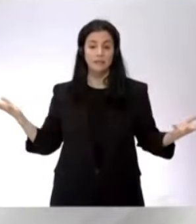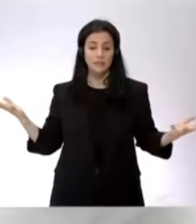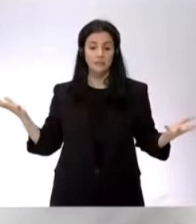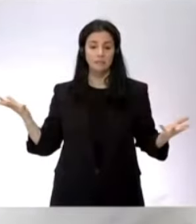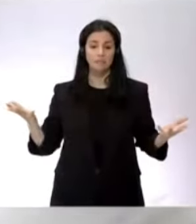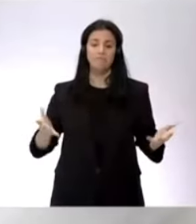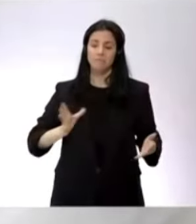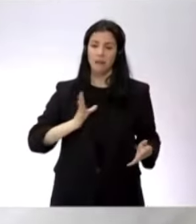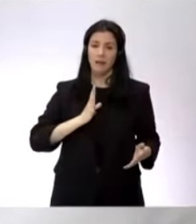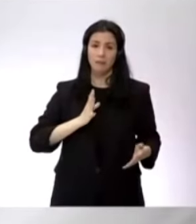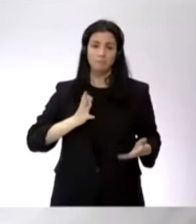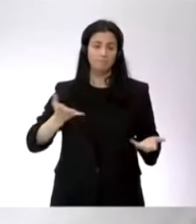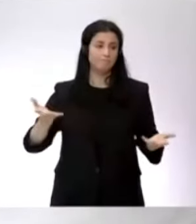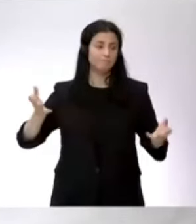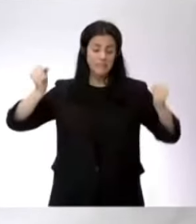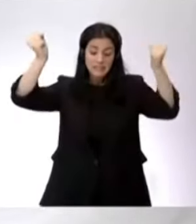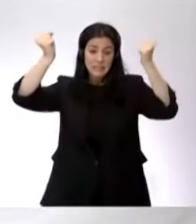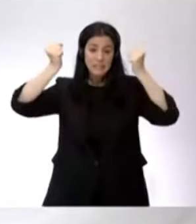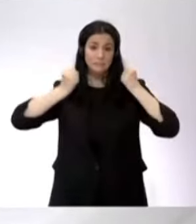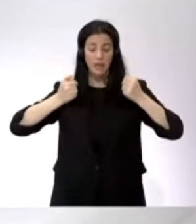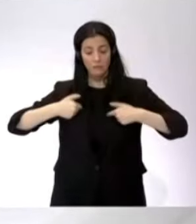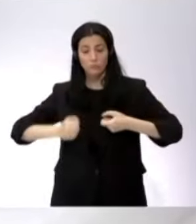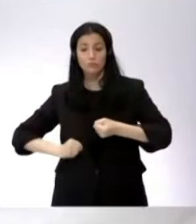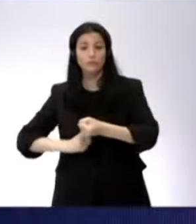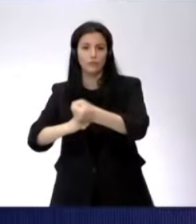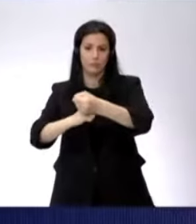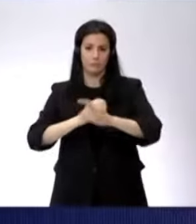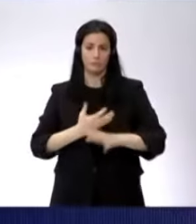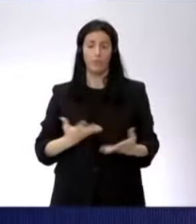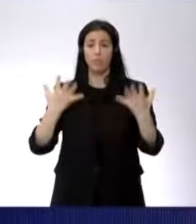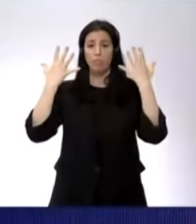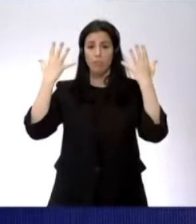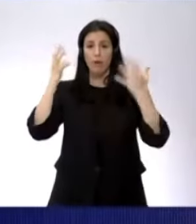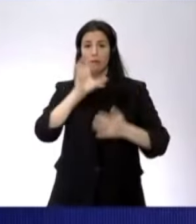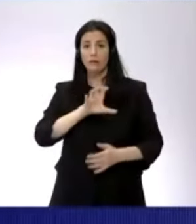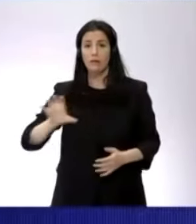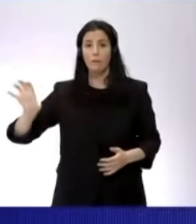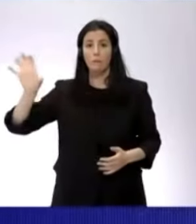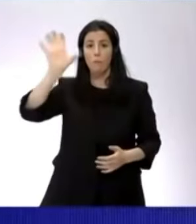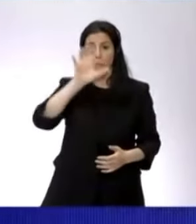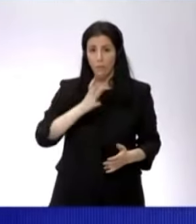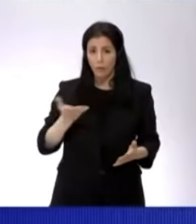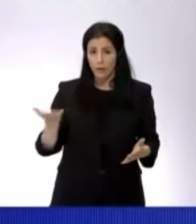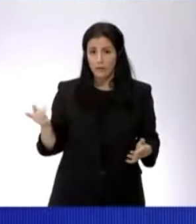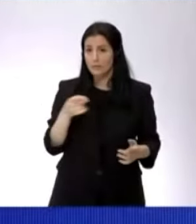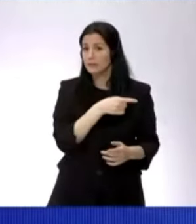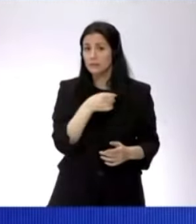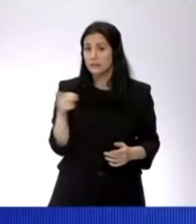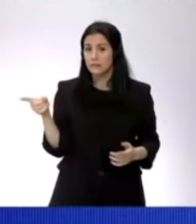countries provide support to Greece in battling the devastating wildfires in the